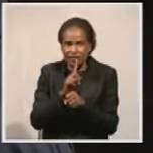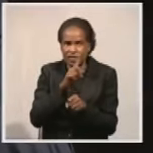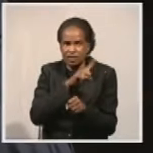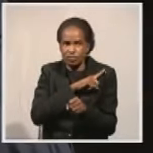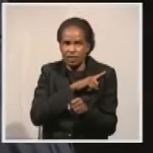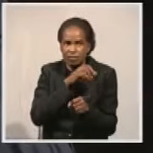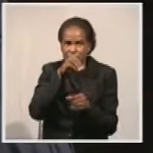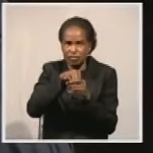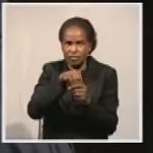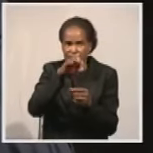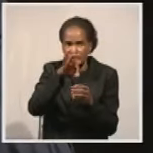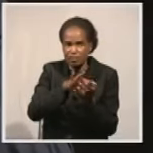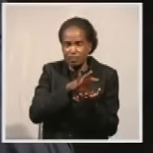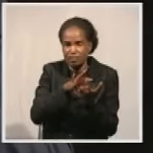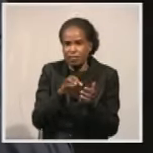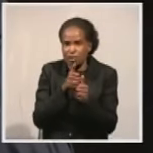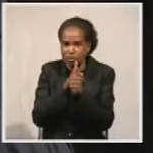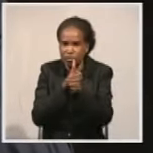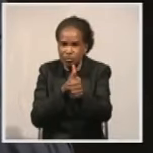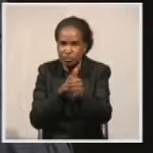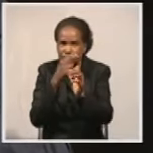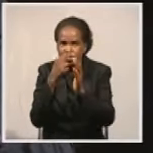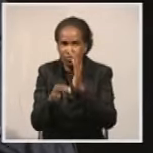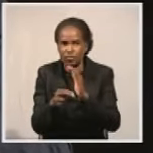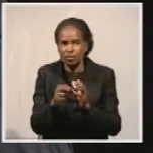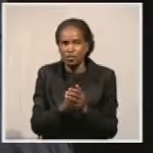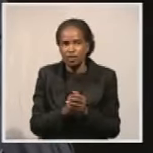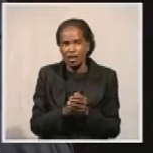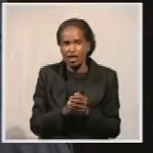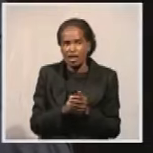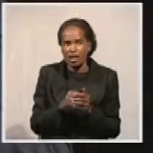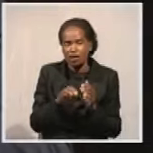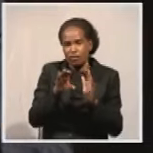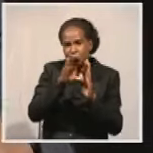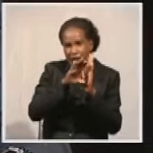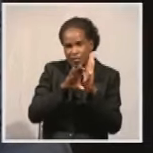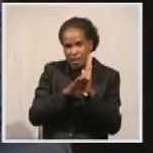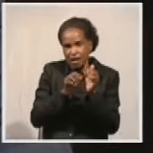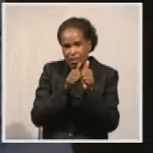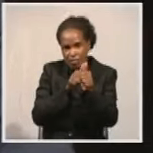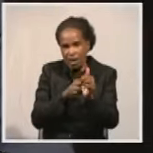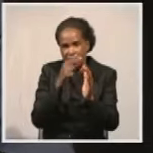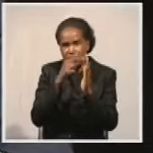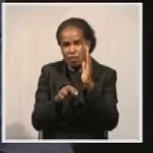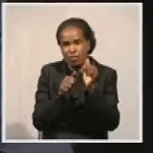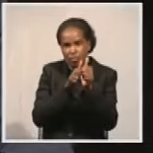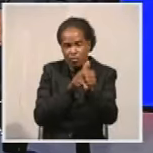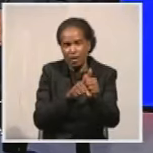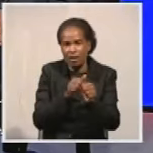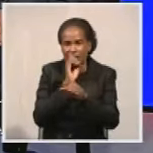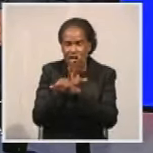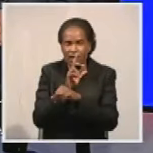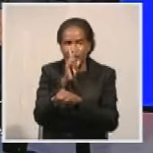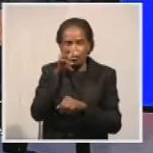participate, but also to adhere to the procedures around what the Constitution and the law says for the elections that are coming up?